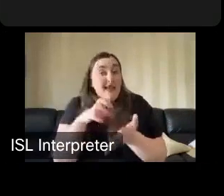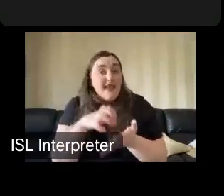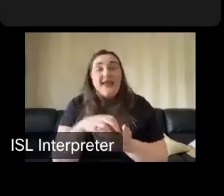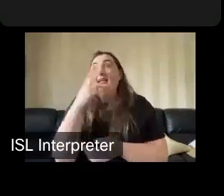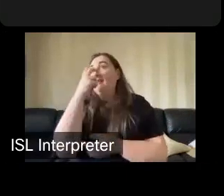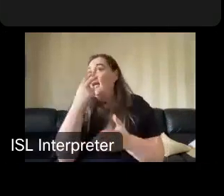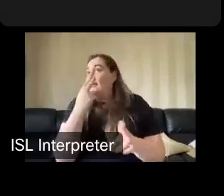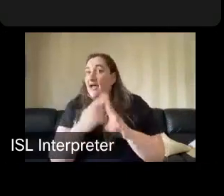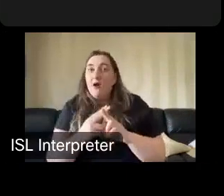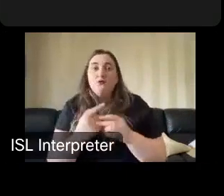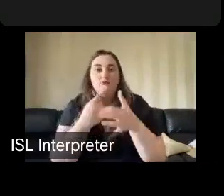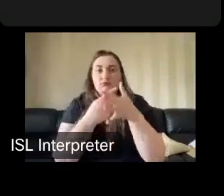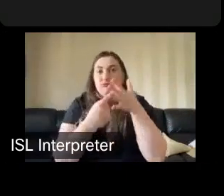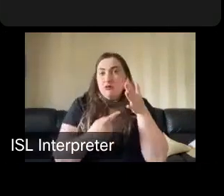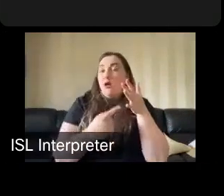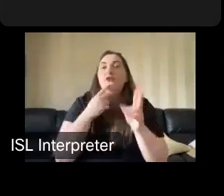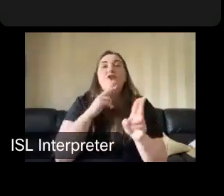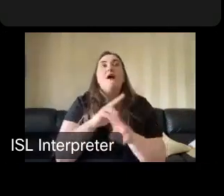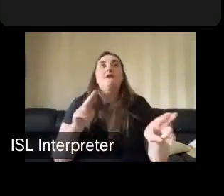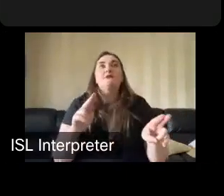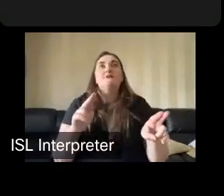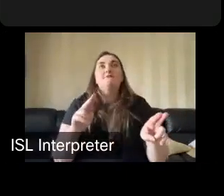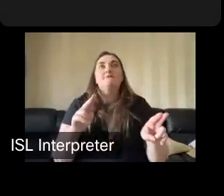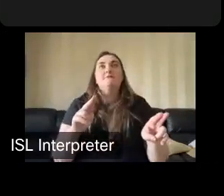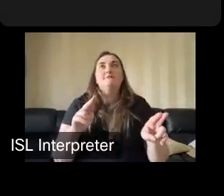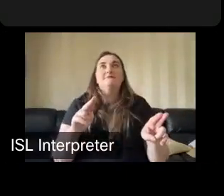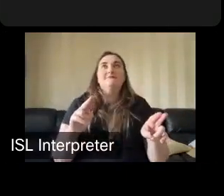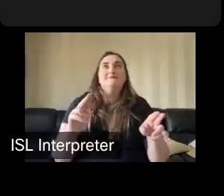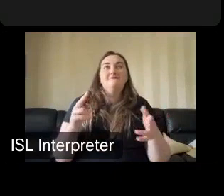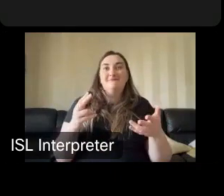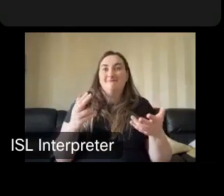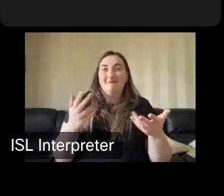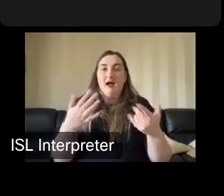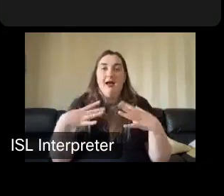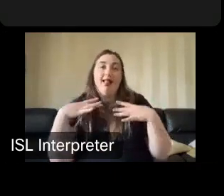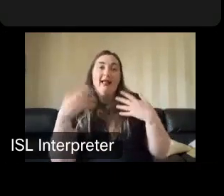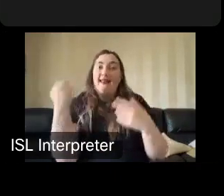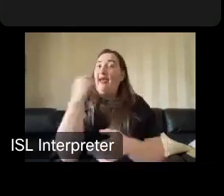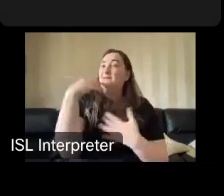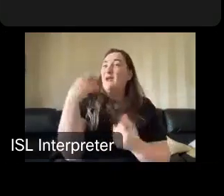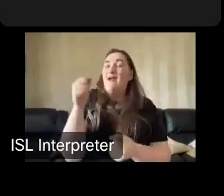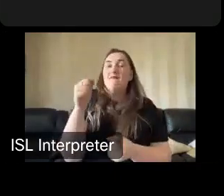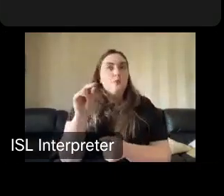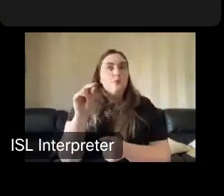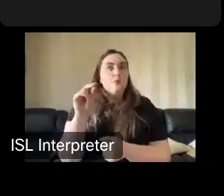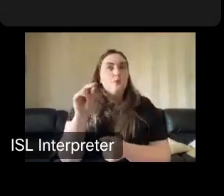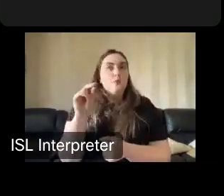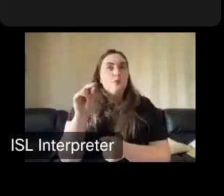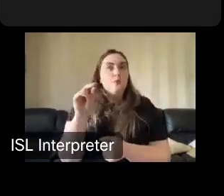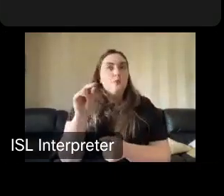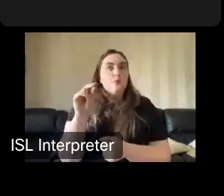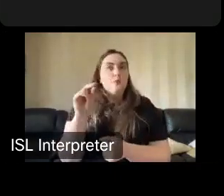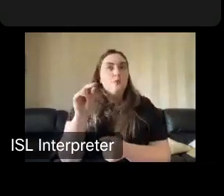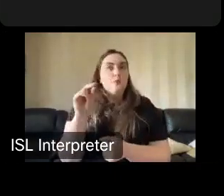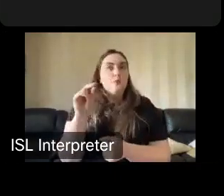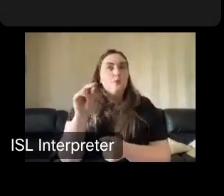those sorts of things. They're not a luxury, they're actually a necessity towards better team working. And they are